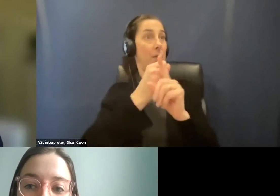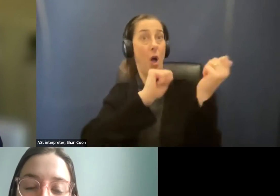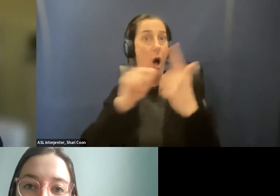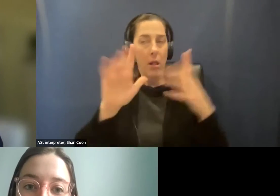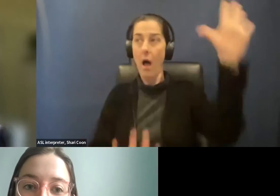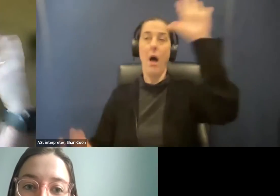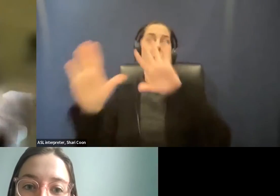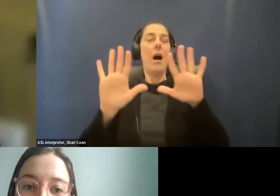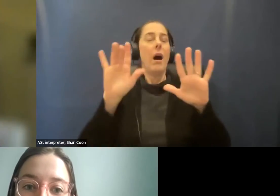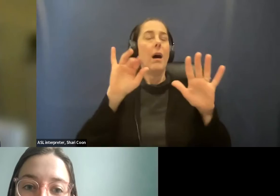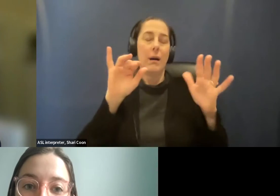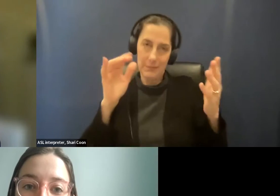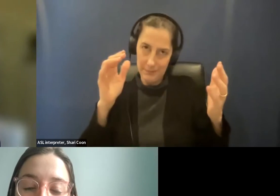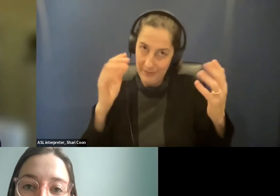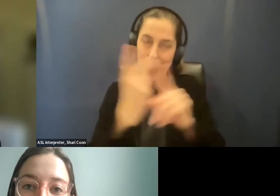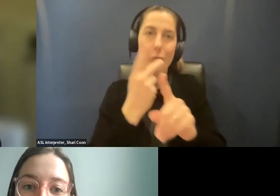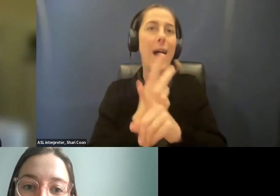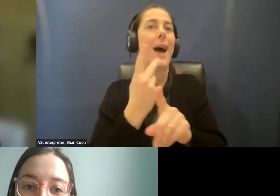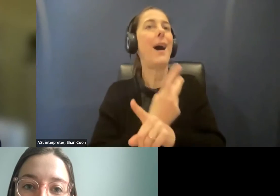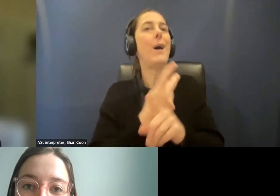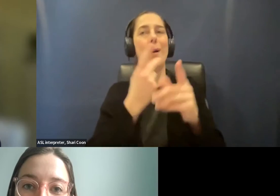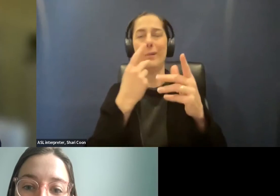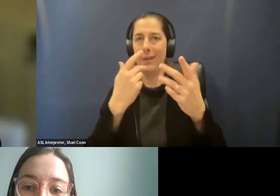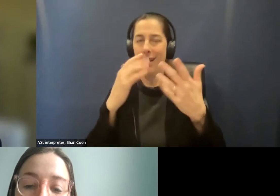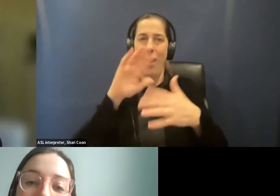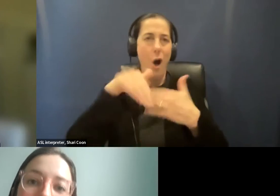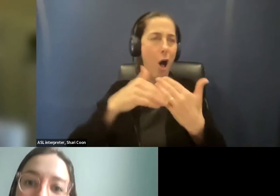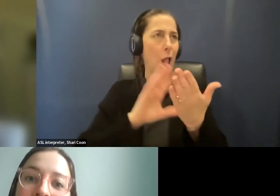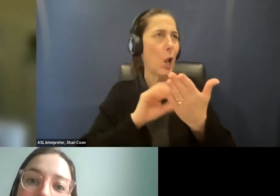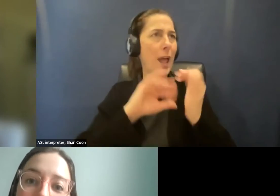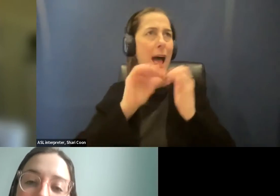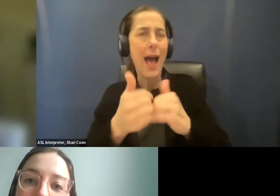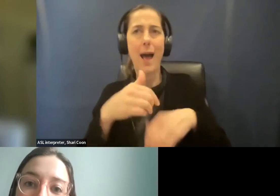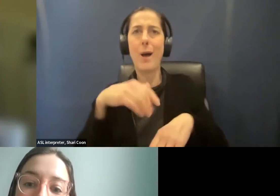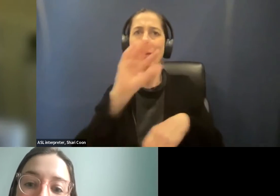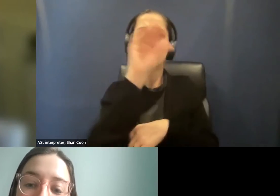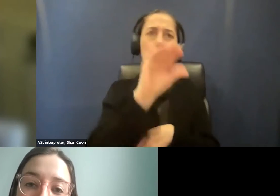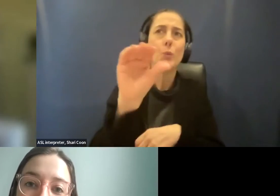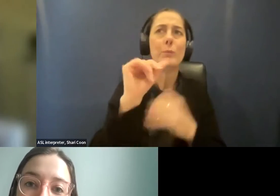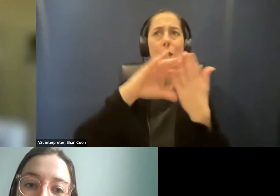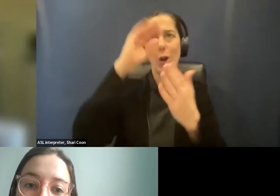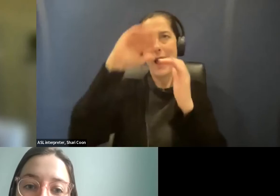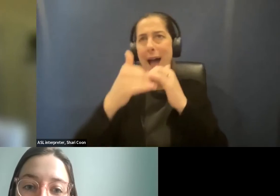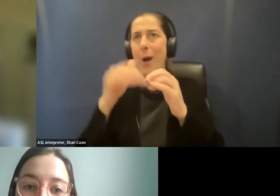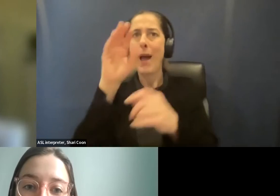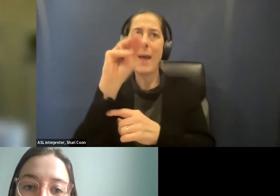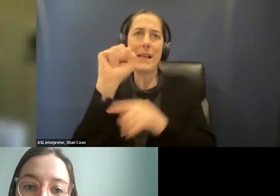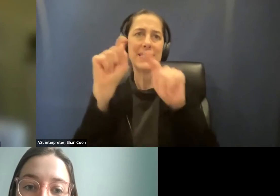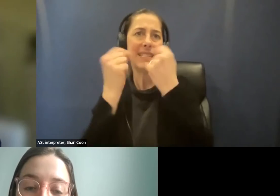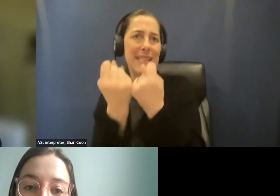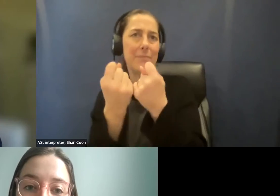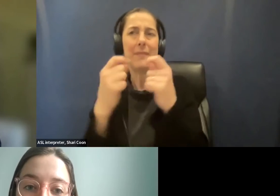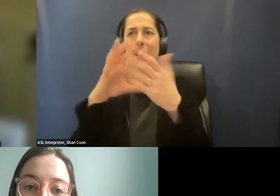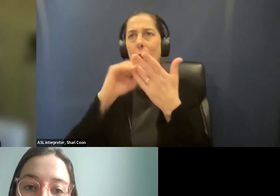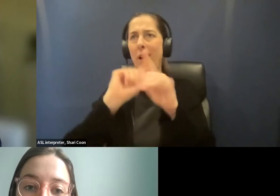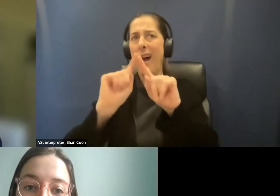together fumbled through our first Zoom meetings and Teams calls and all that. So what I think we should be doing is really keeping our